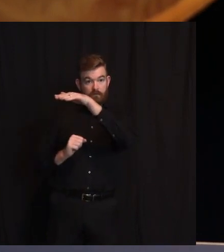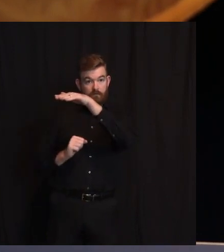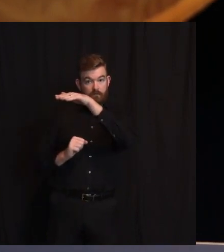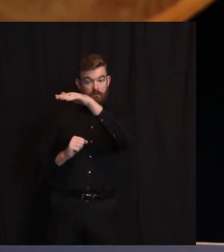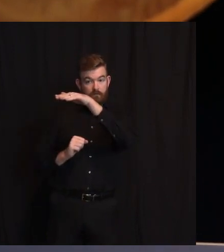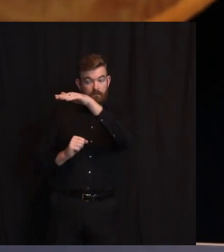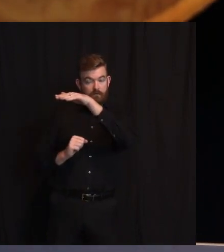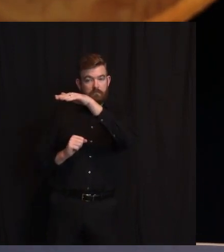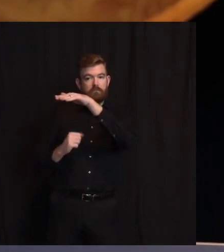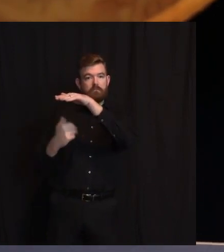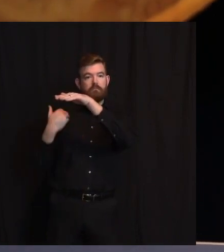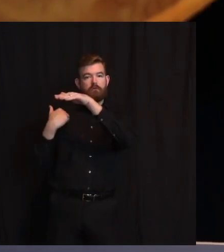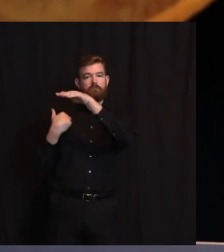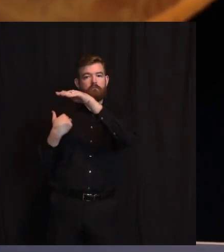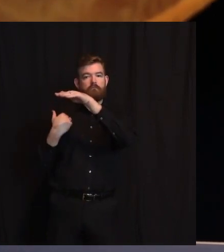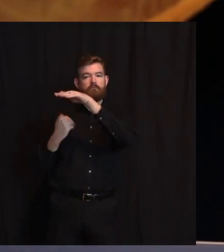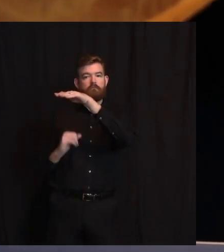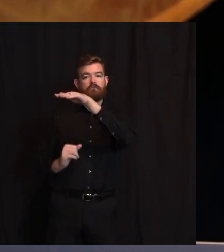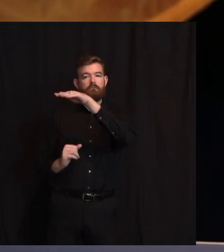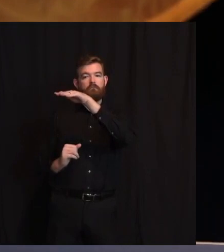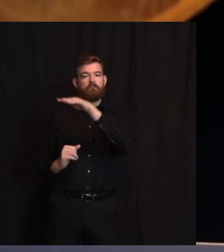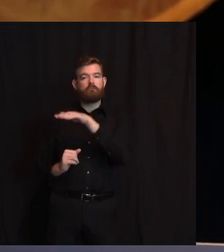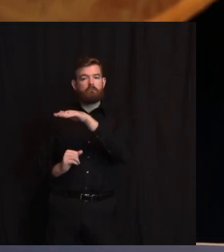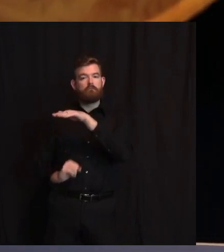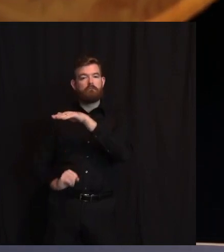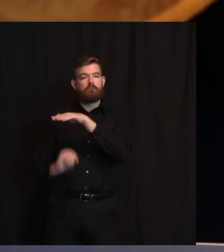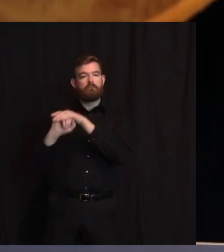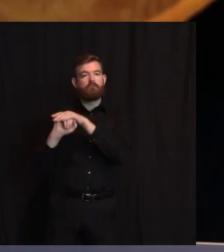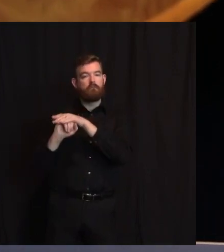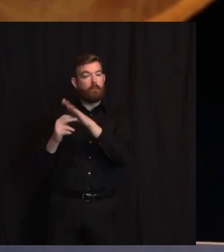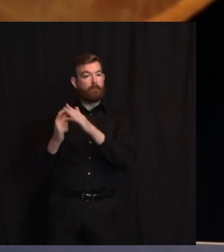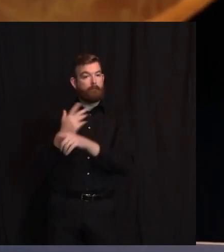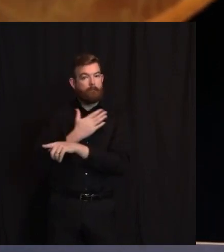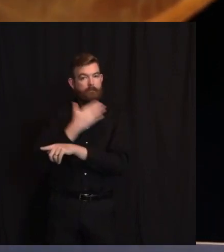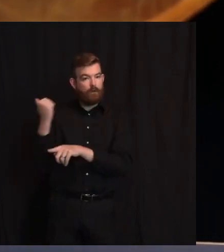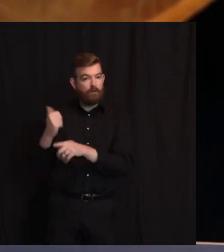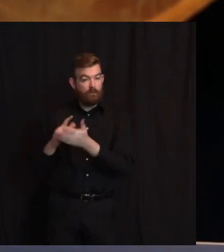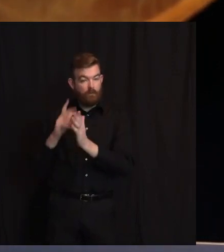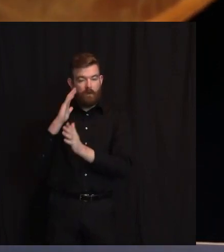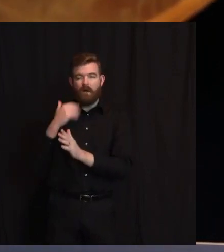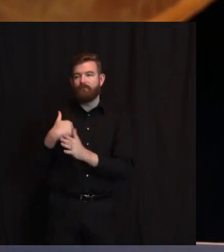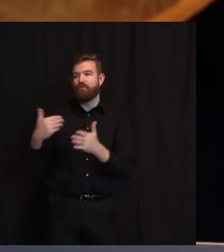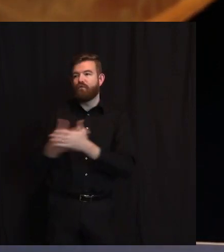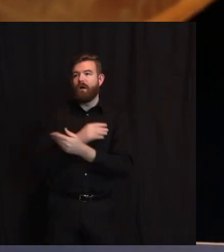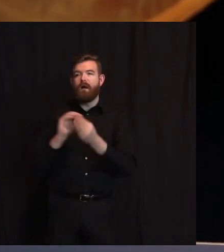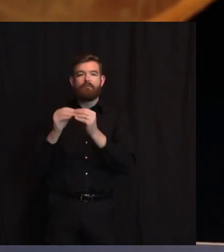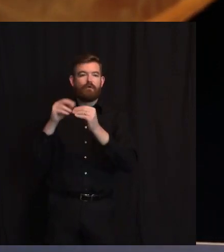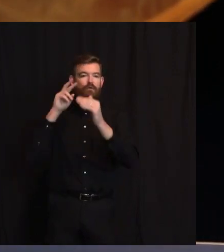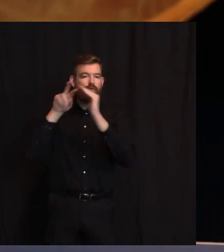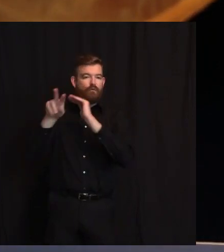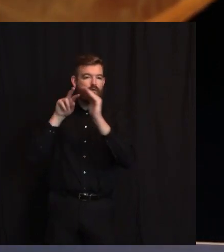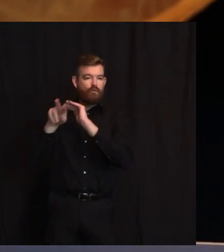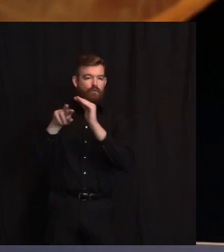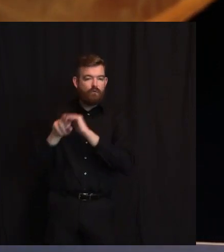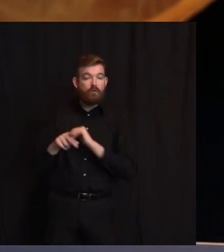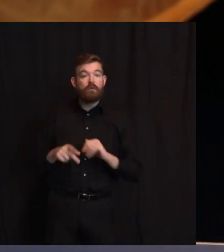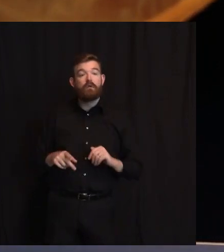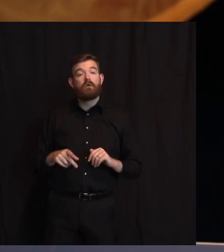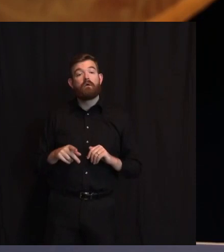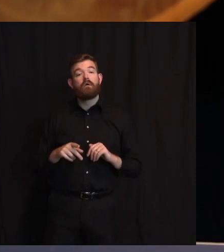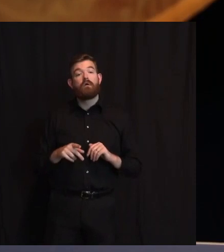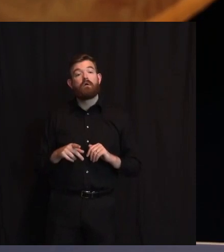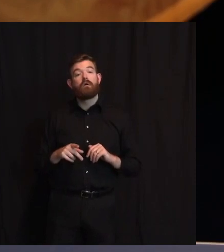it'll change again tomorrow. But the latest report we got, which was last evening, is the peak looks somewhat